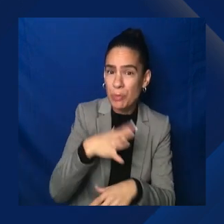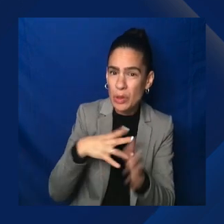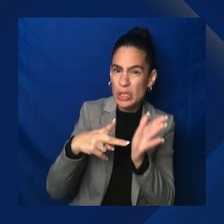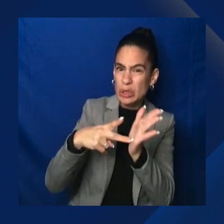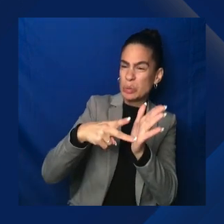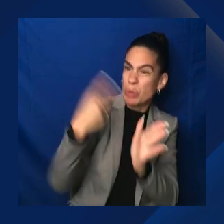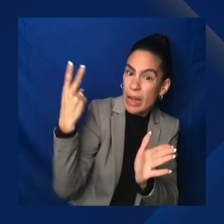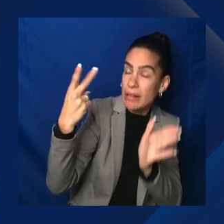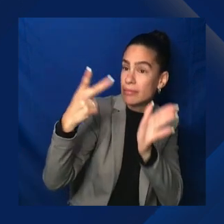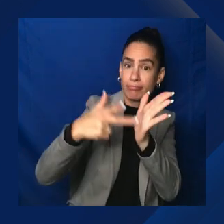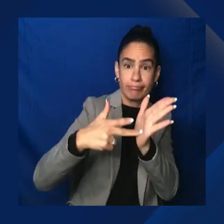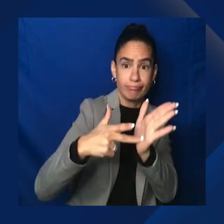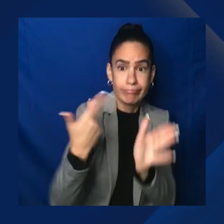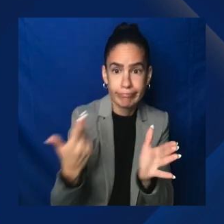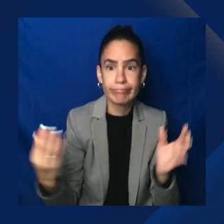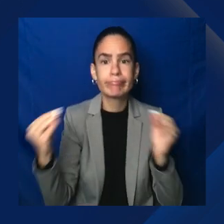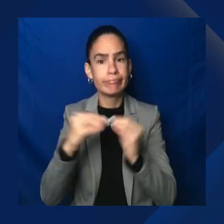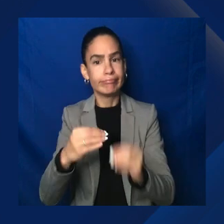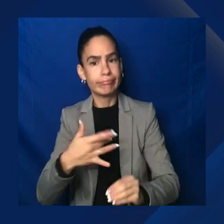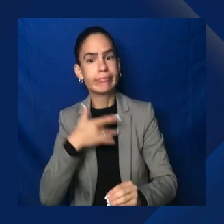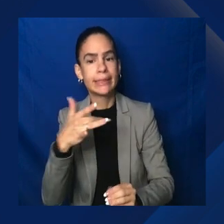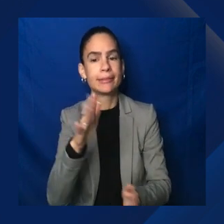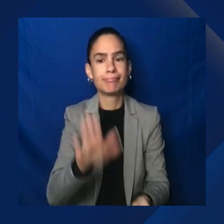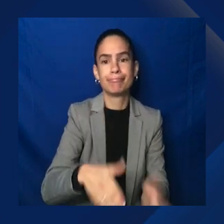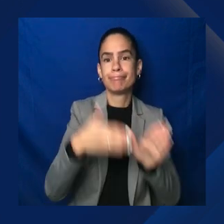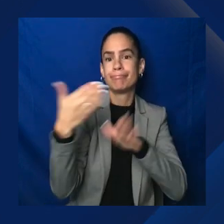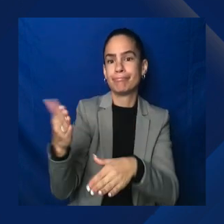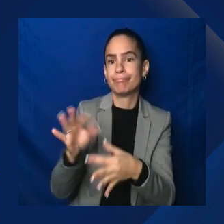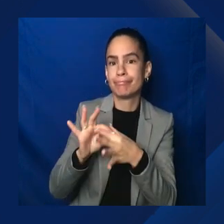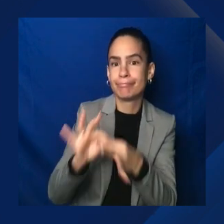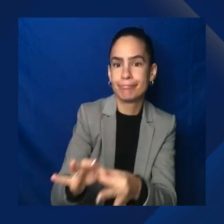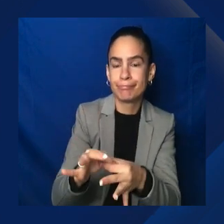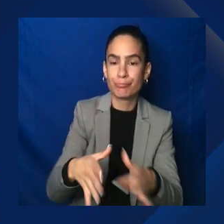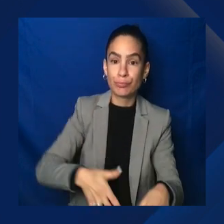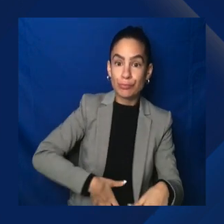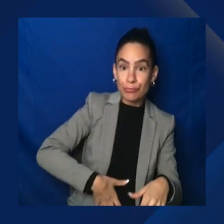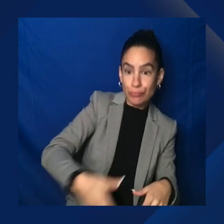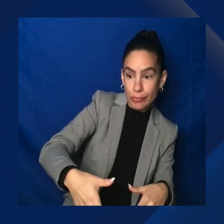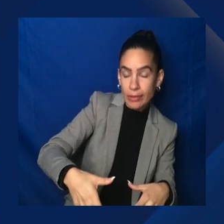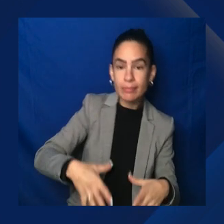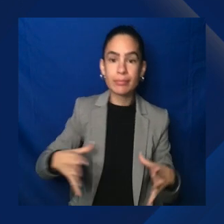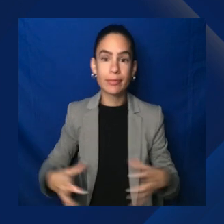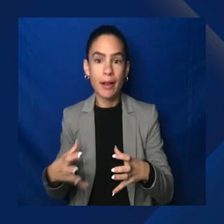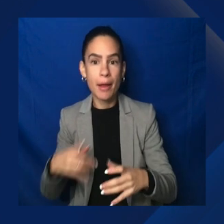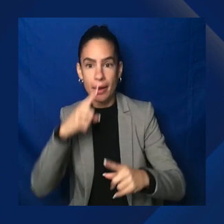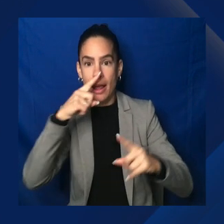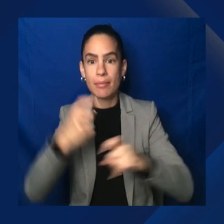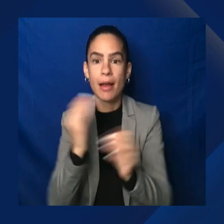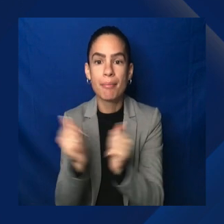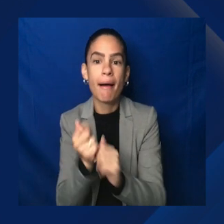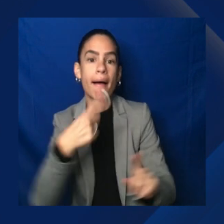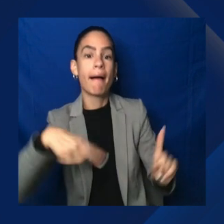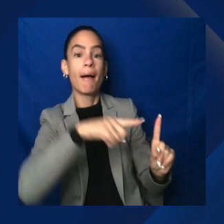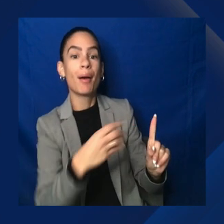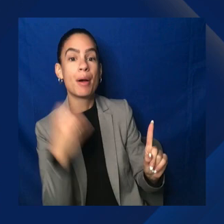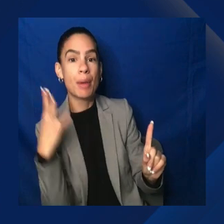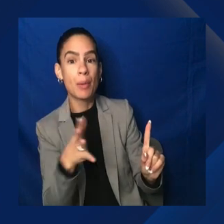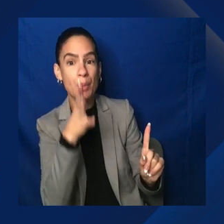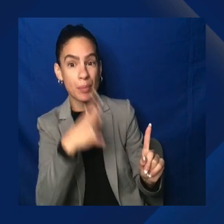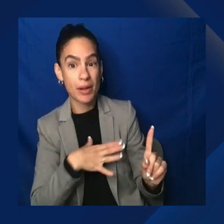causes than white women, especially when data shows that 2 out of 3 pregnancy-related deaths are